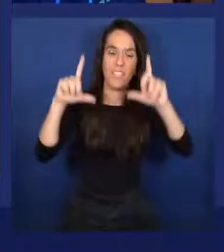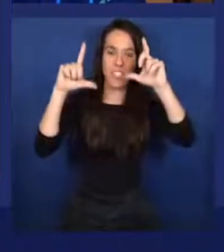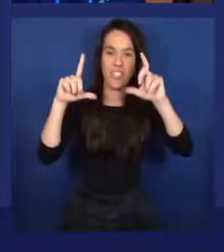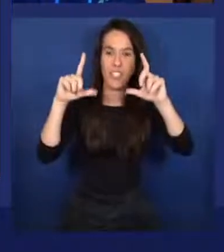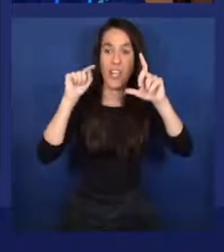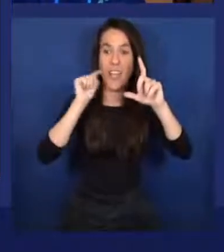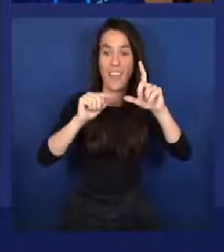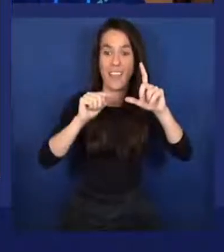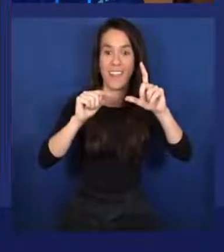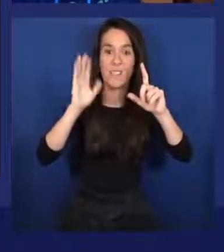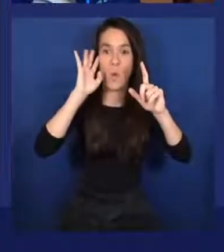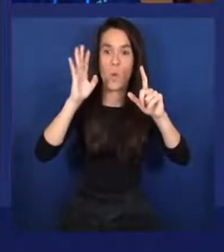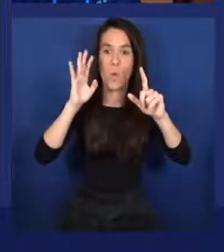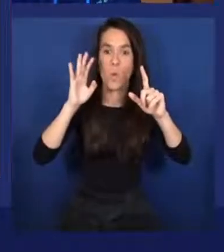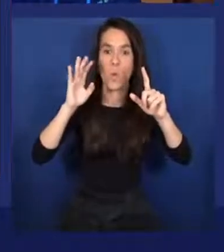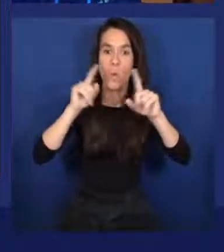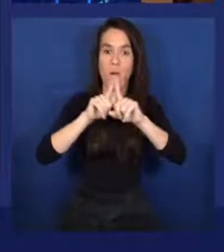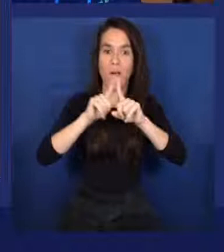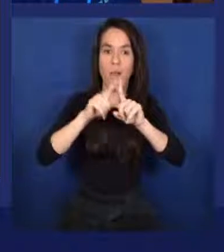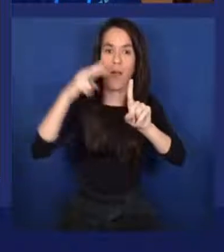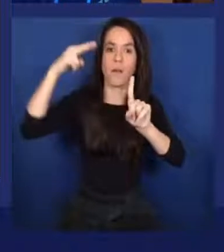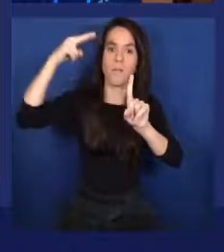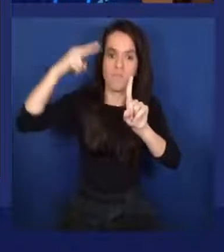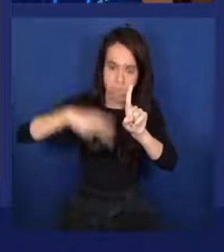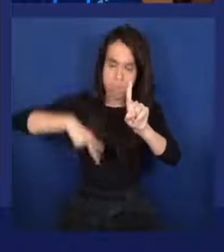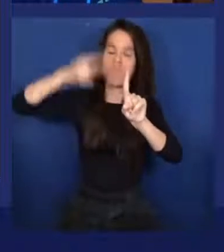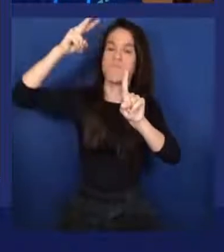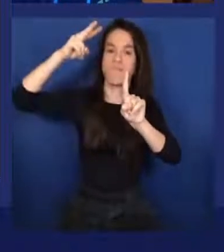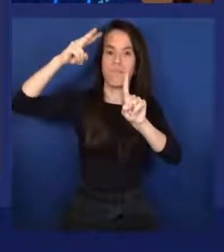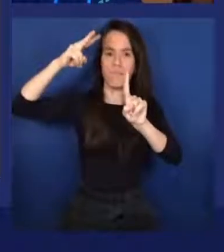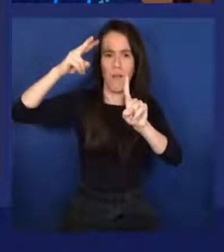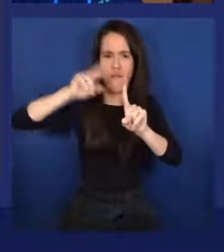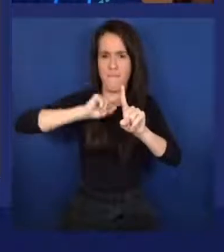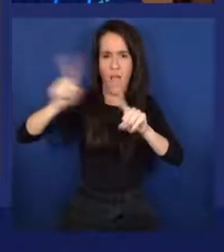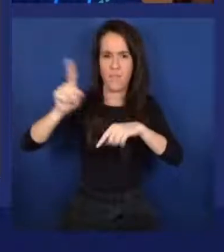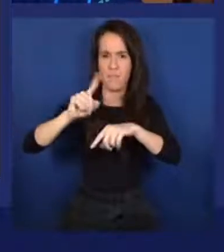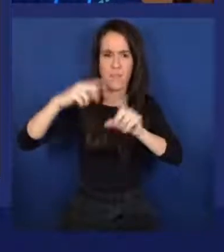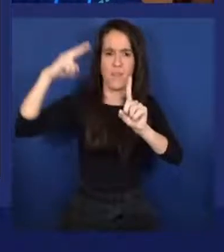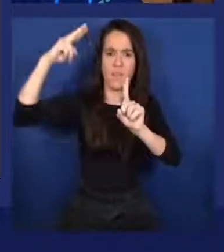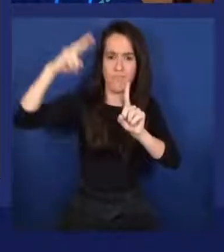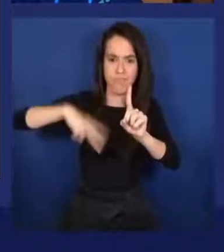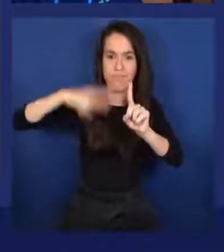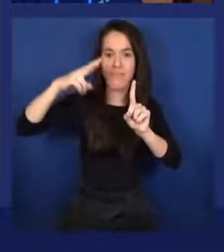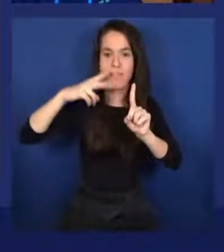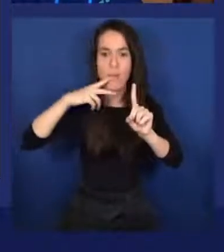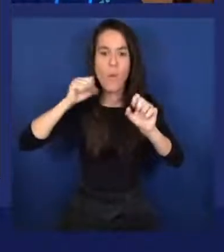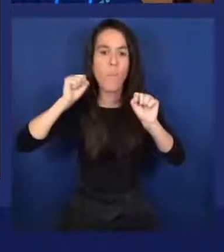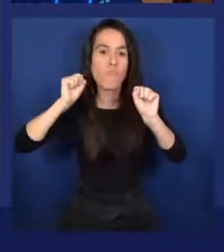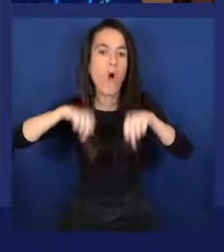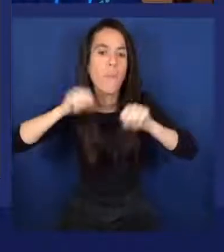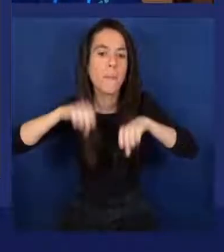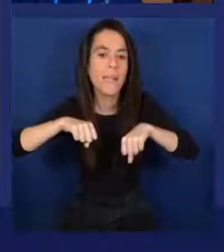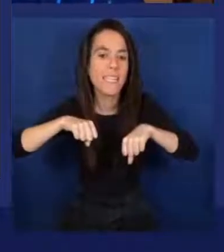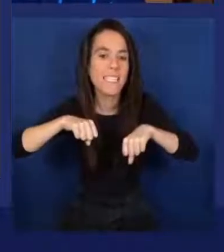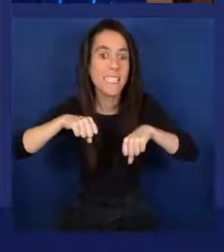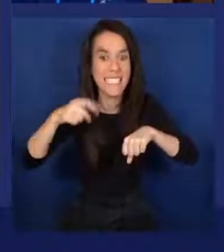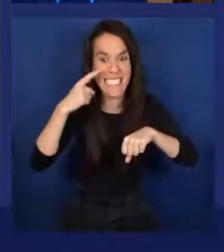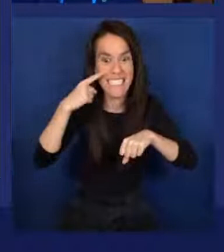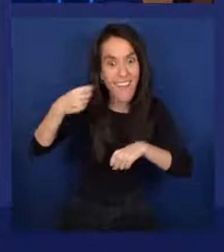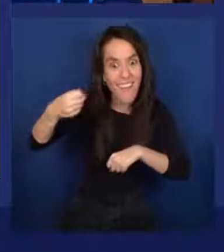come back actually in a flash second, and it gives you the probability that this picture is